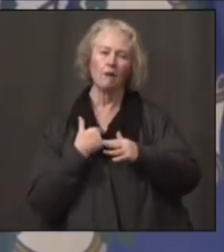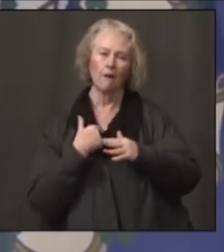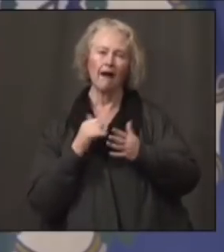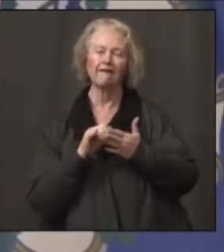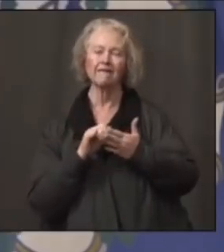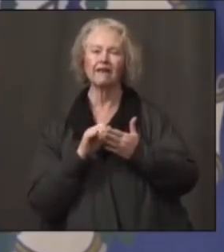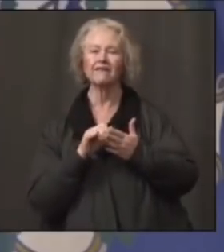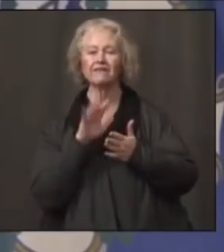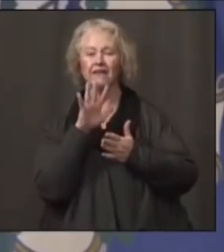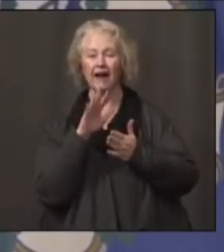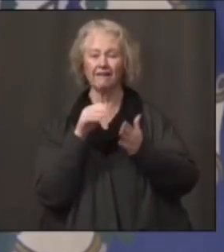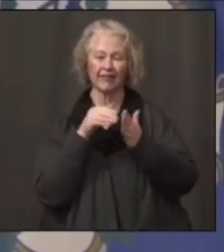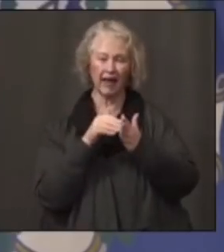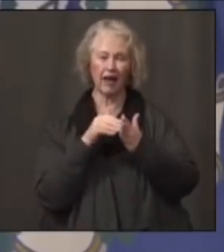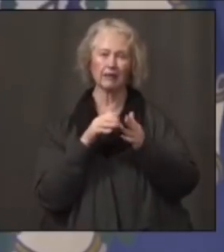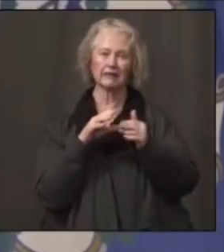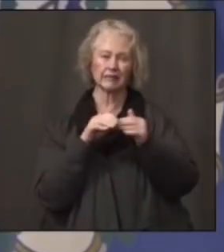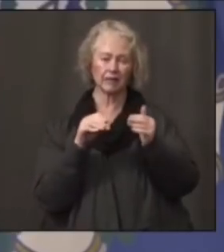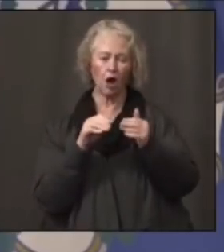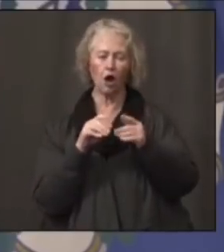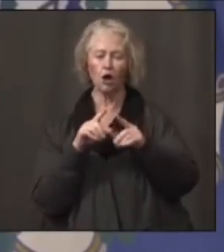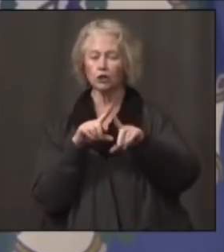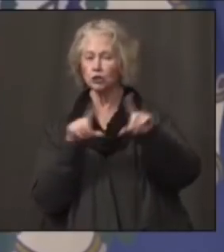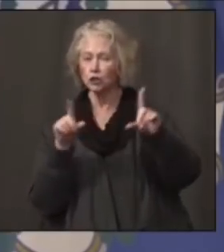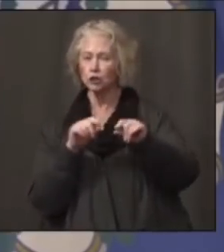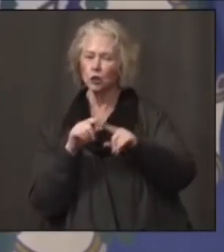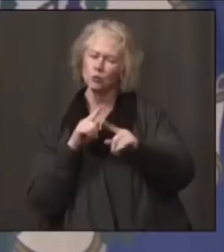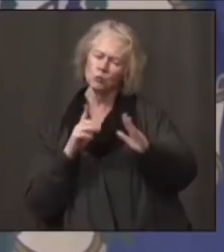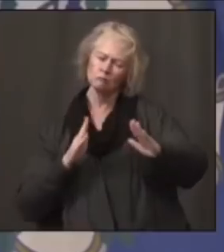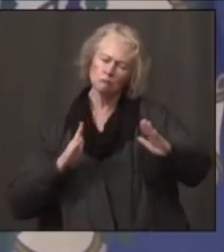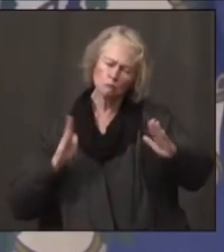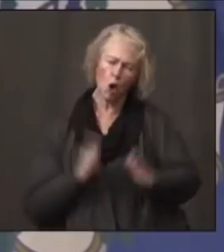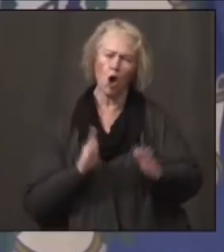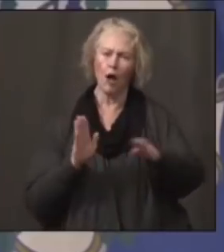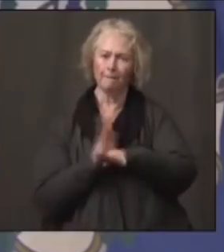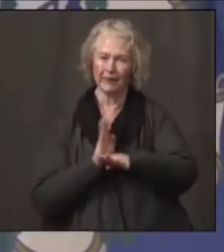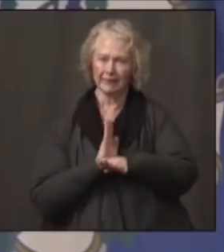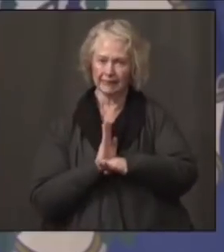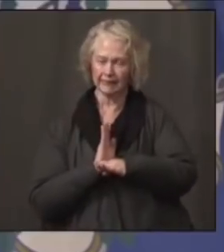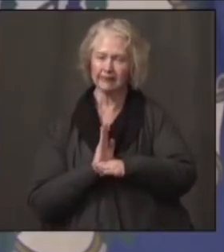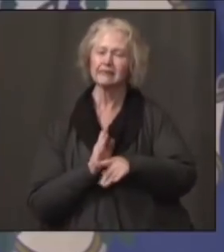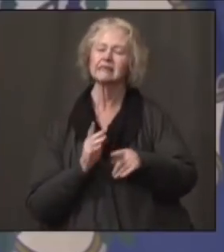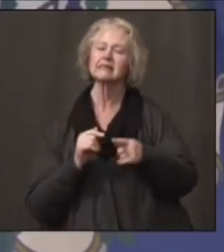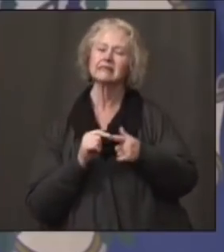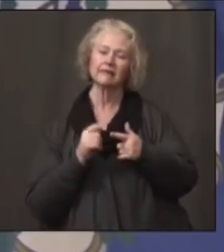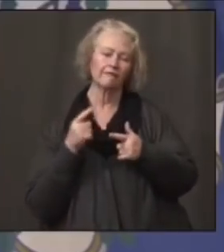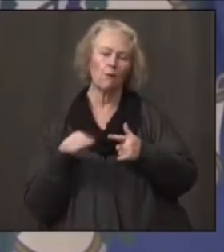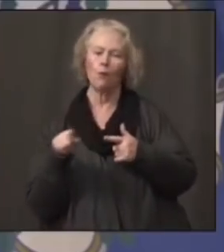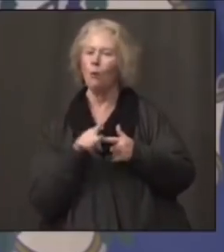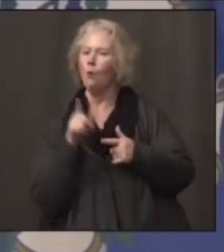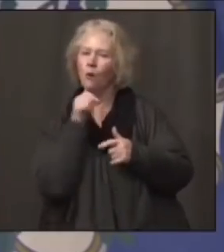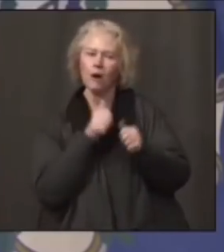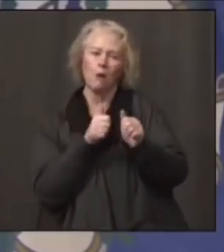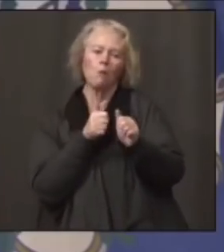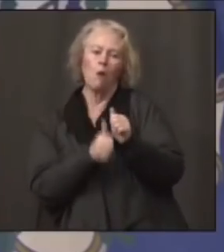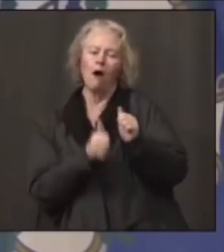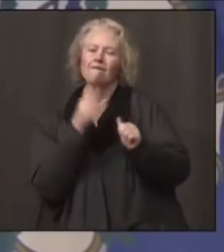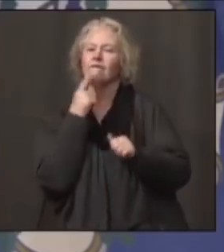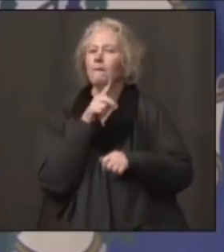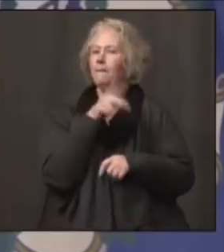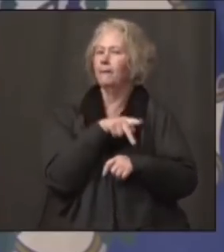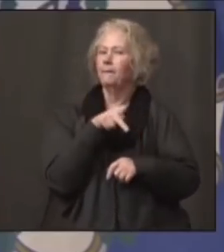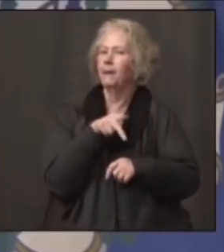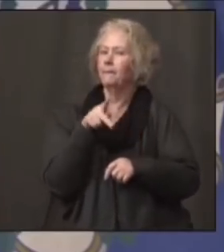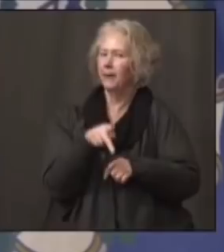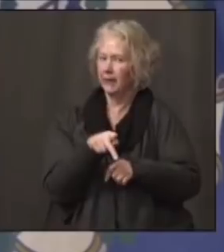to 10,000 of the smallest businesses, those that probably did not get in line for the PPP program.